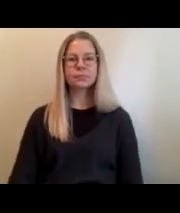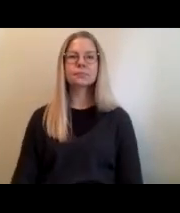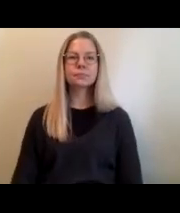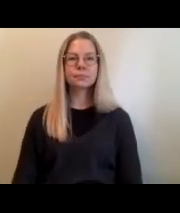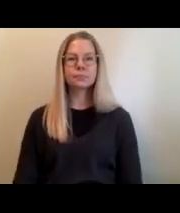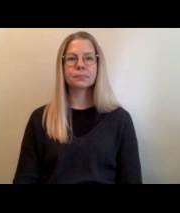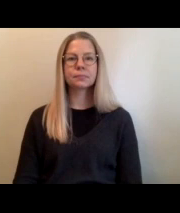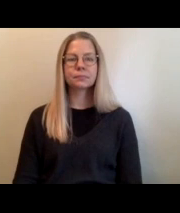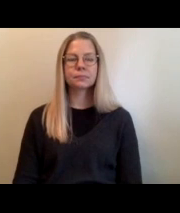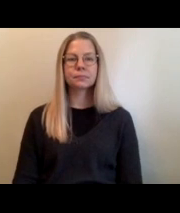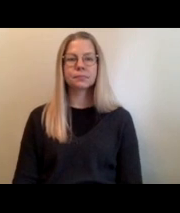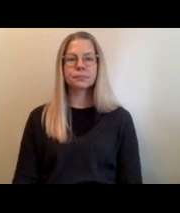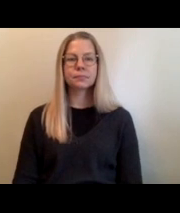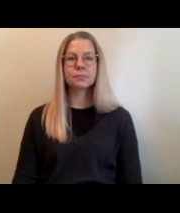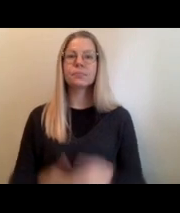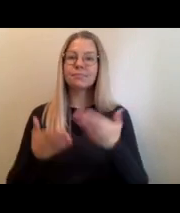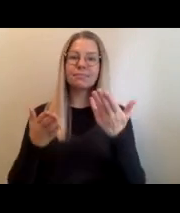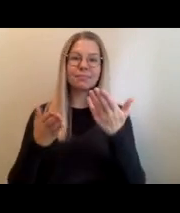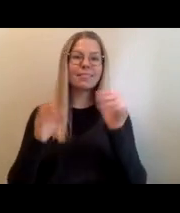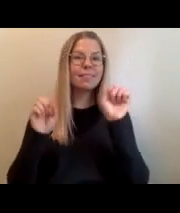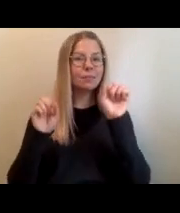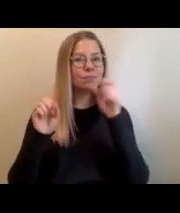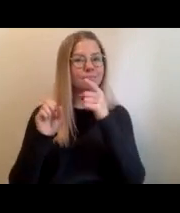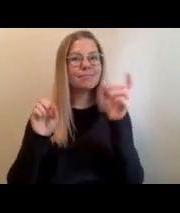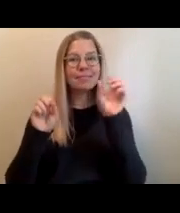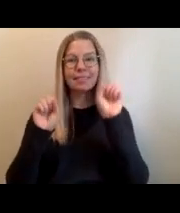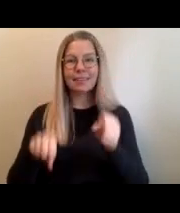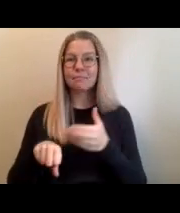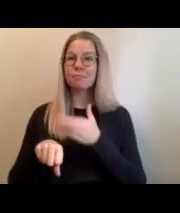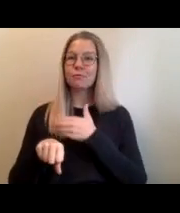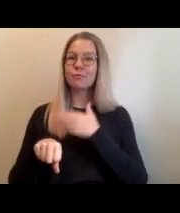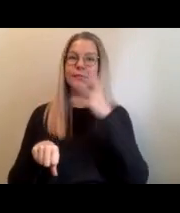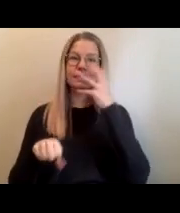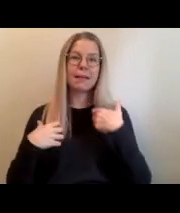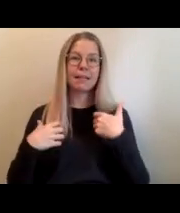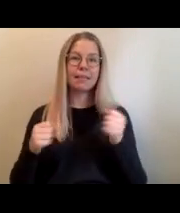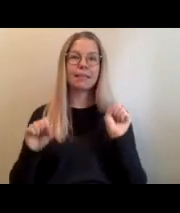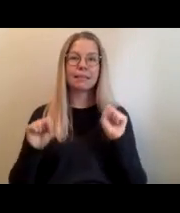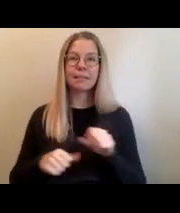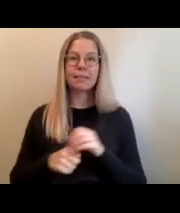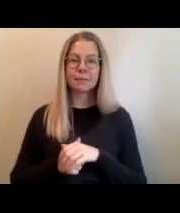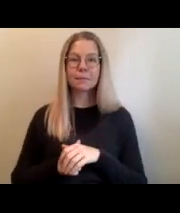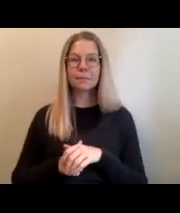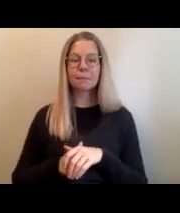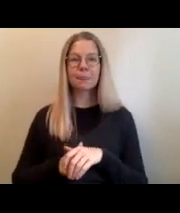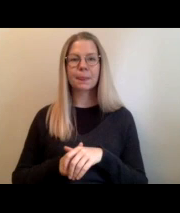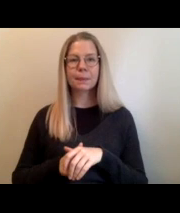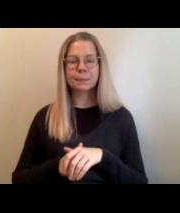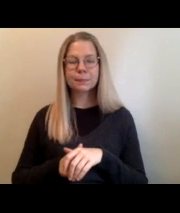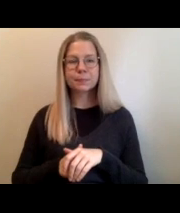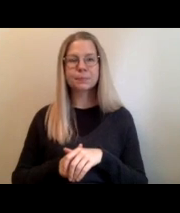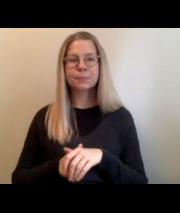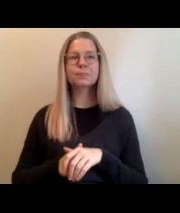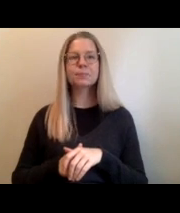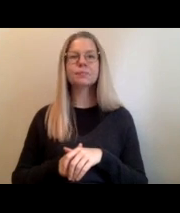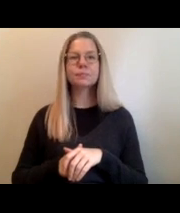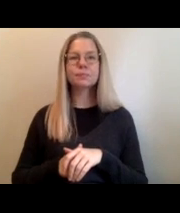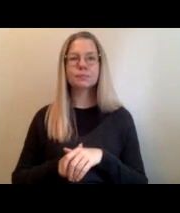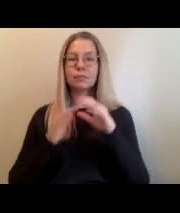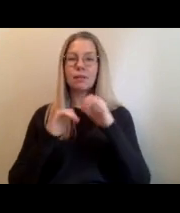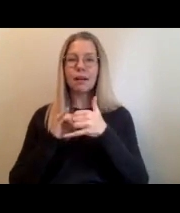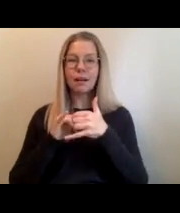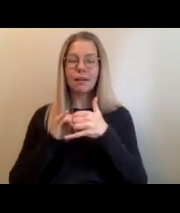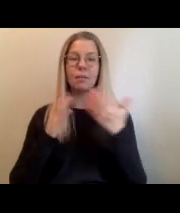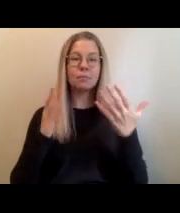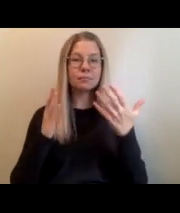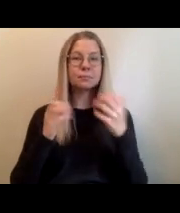to improve your sleep health. And this is tracking your sleep health over time, doing the things that I've talked about. And if you want additional help,